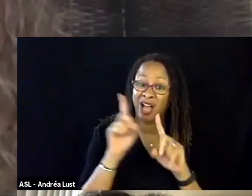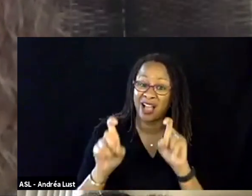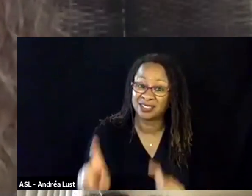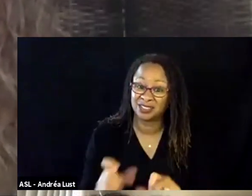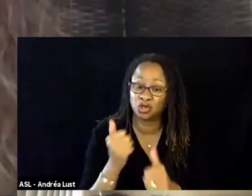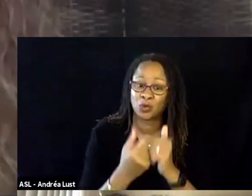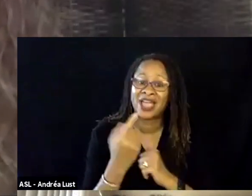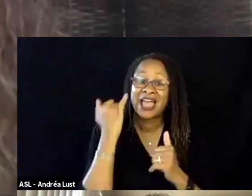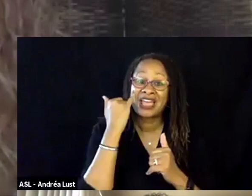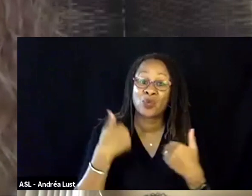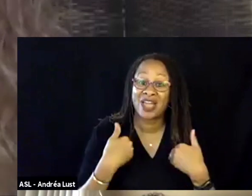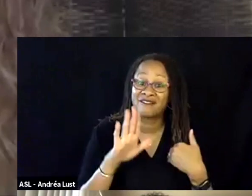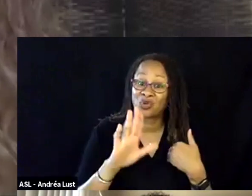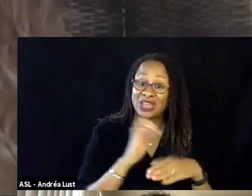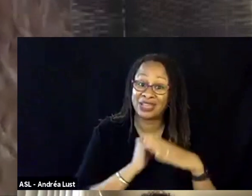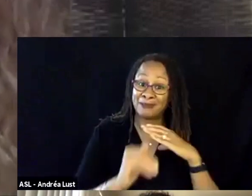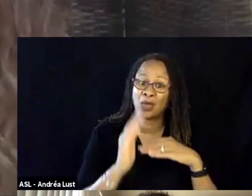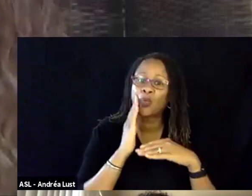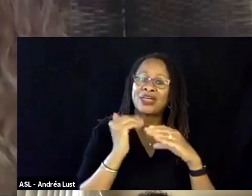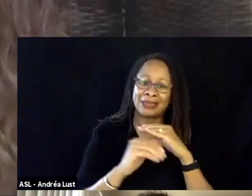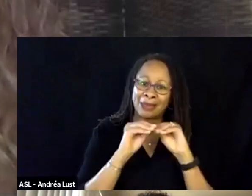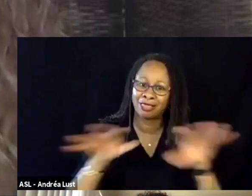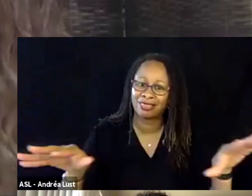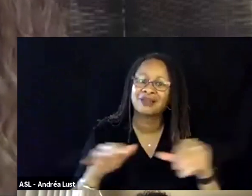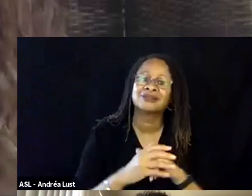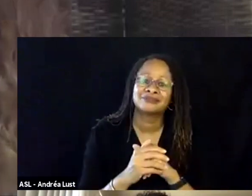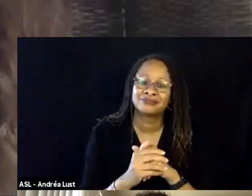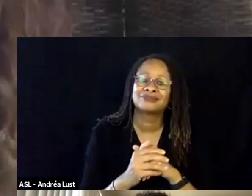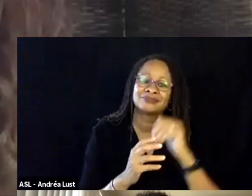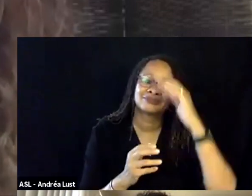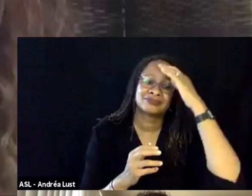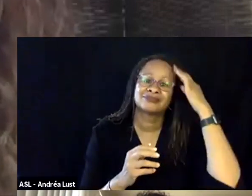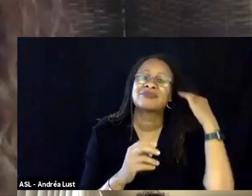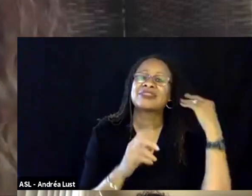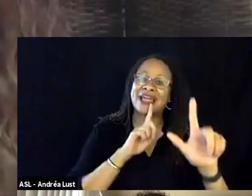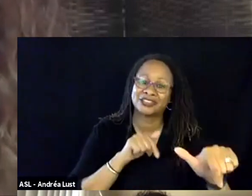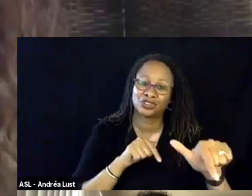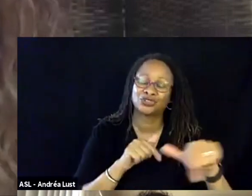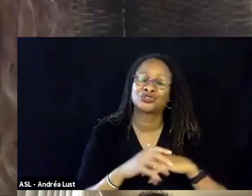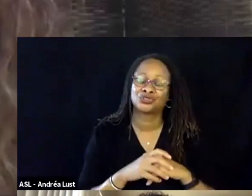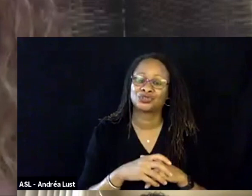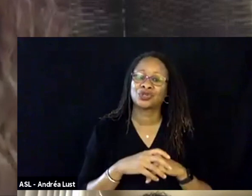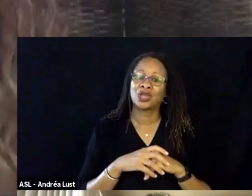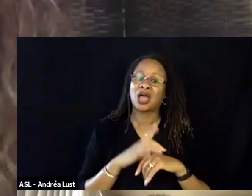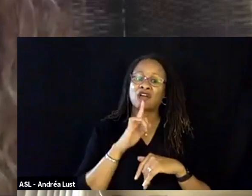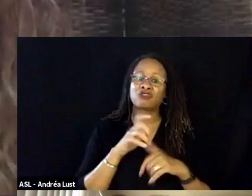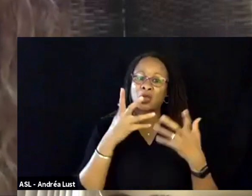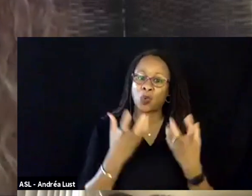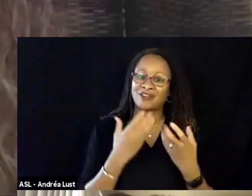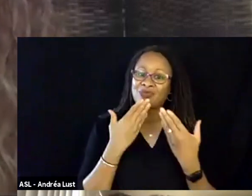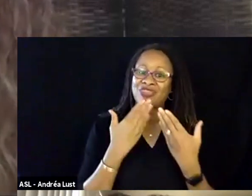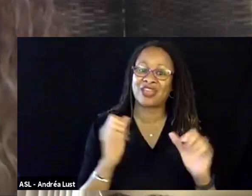as long as we have your email, we'll email you the answers. So I really want to thank